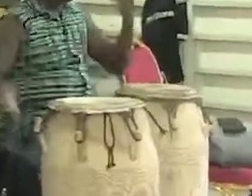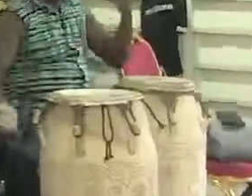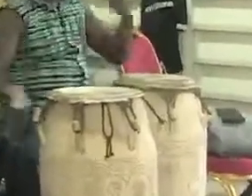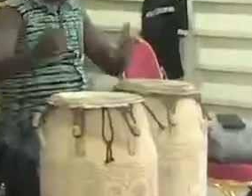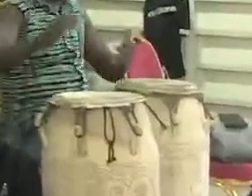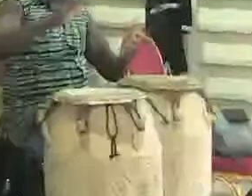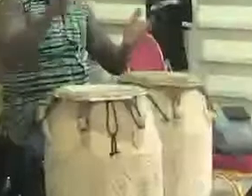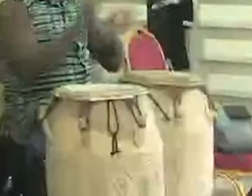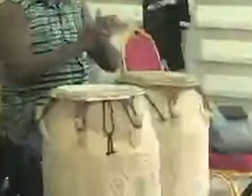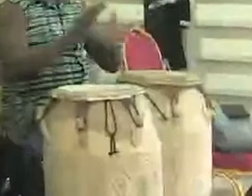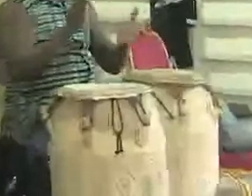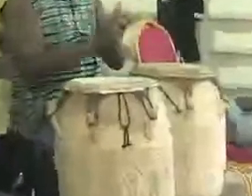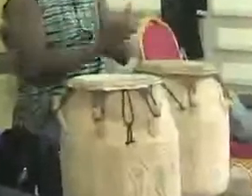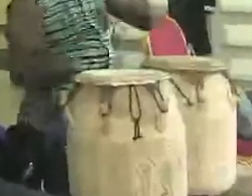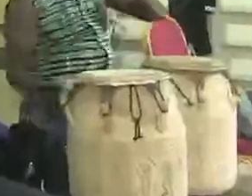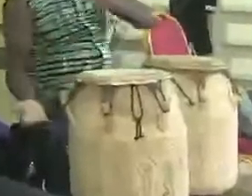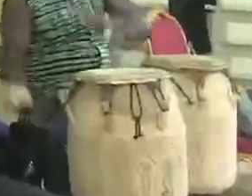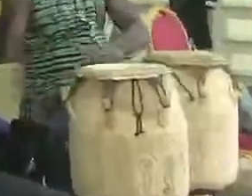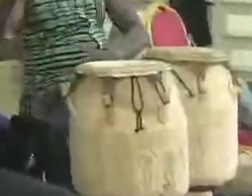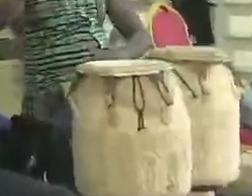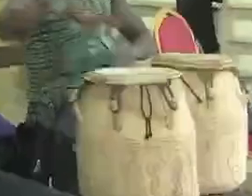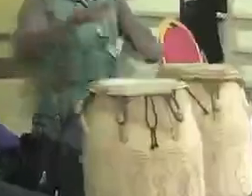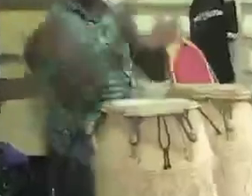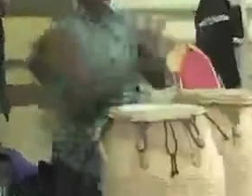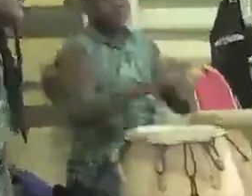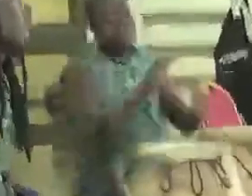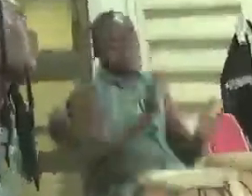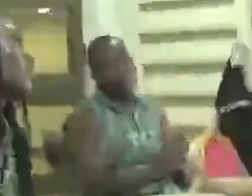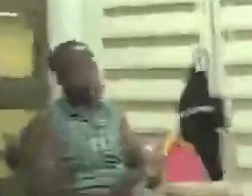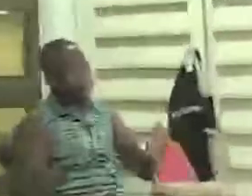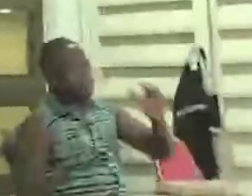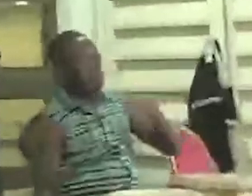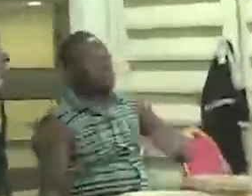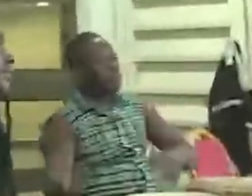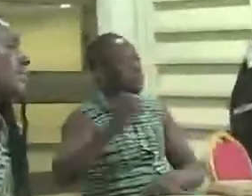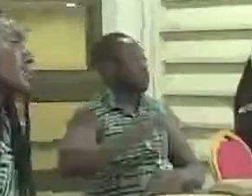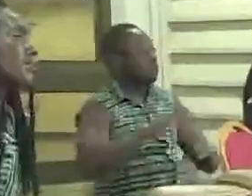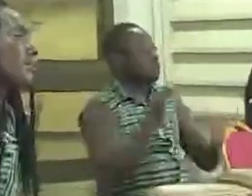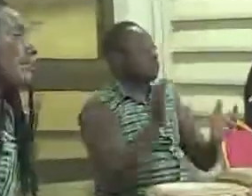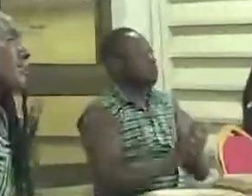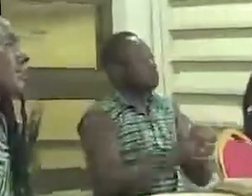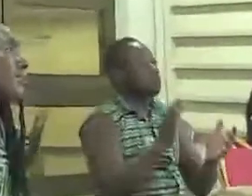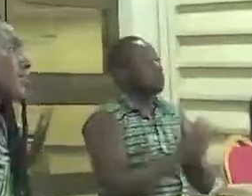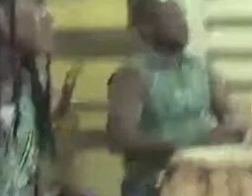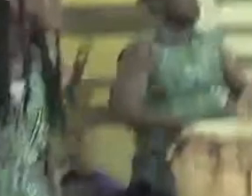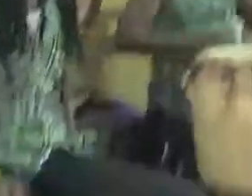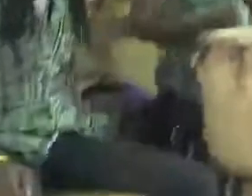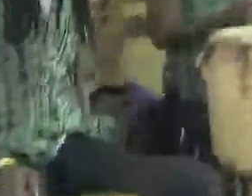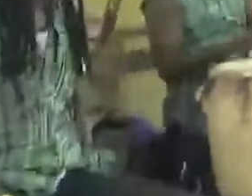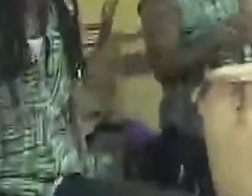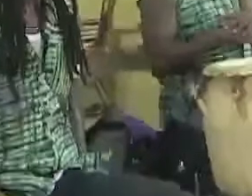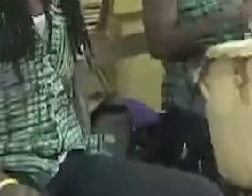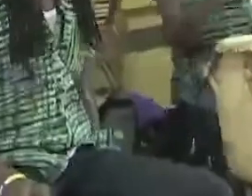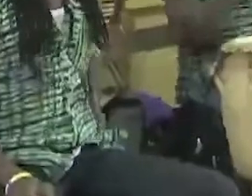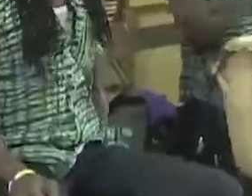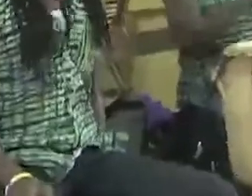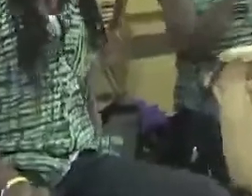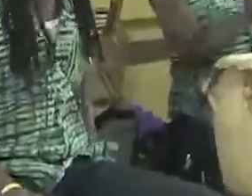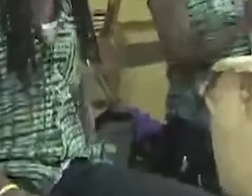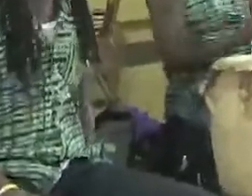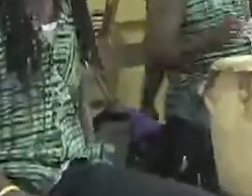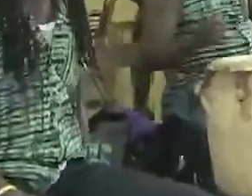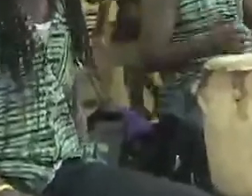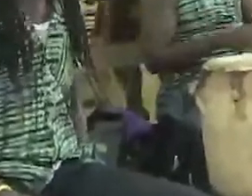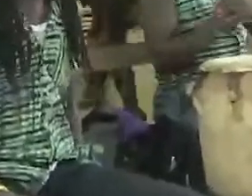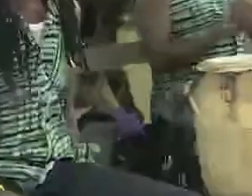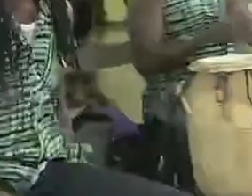knows our secrets. We're finishing on the Serequa. That's when I come on Munina,